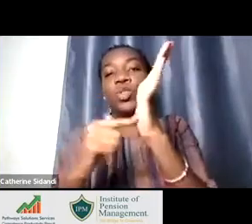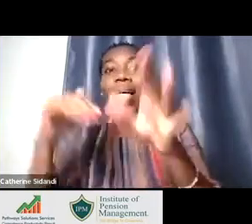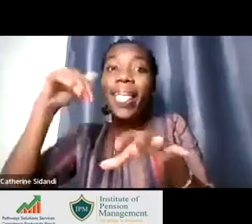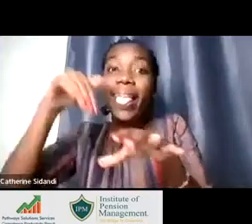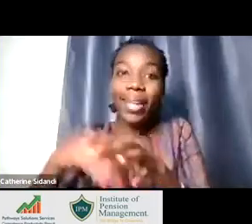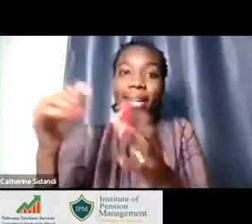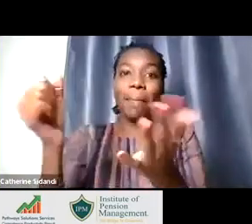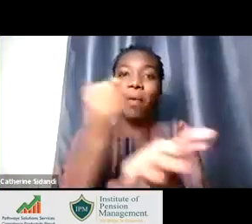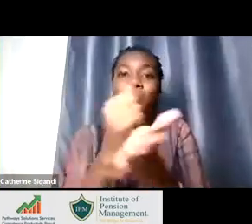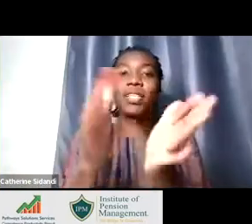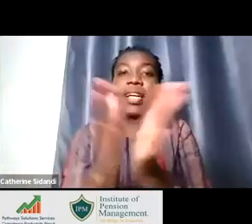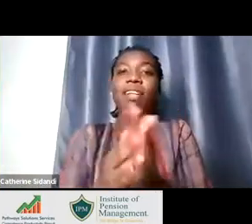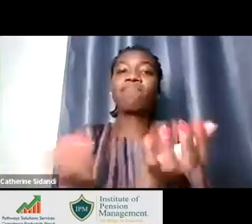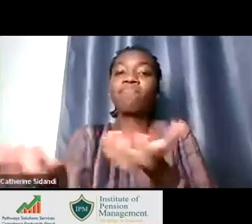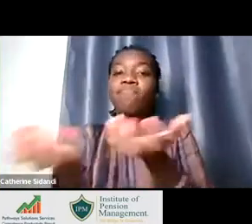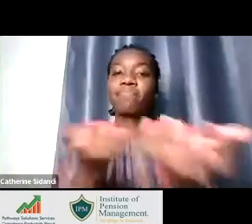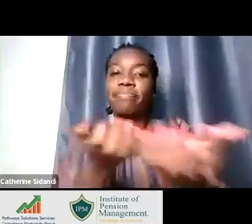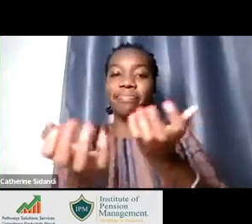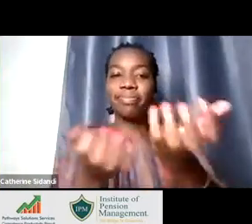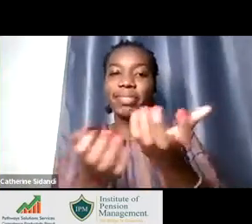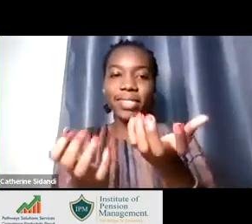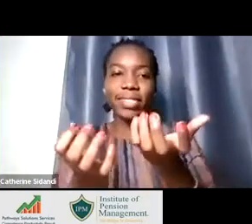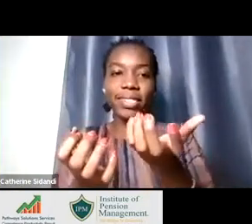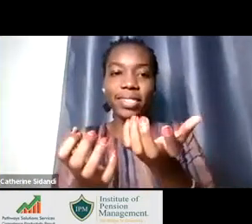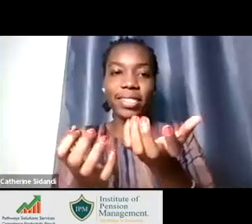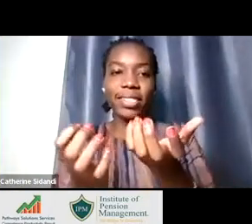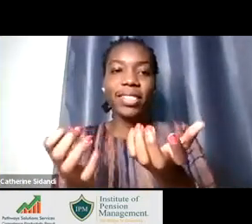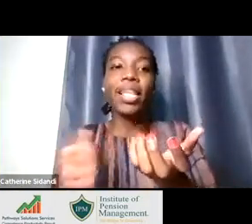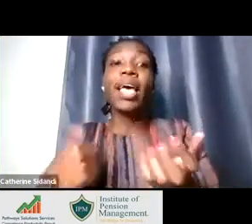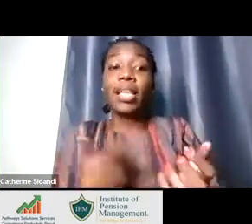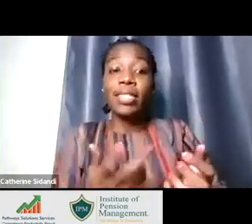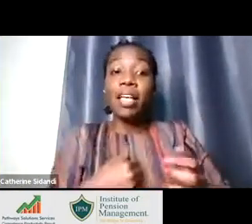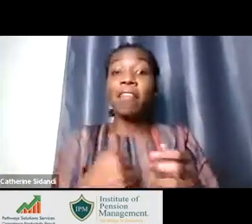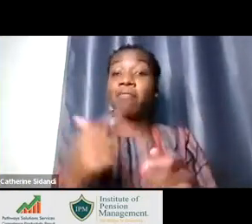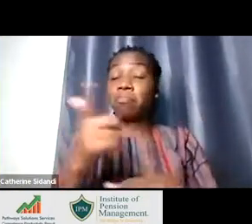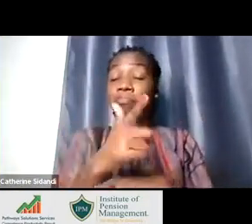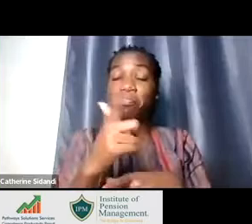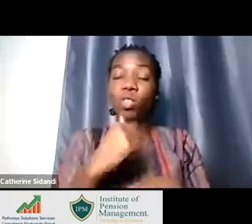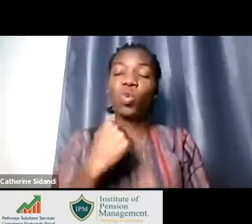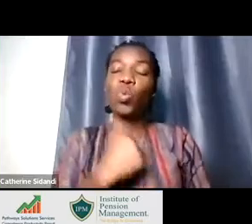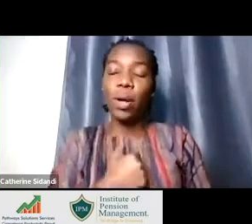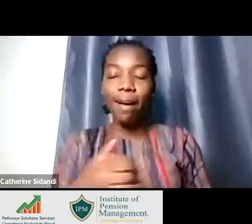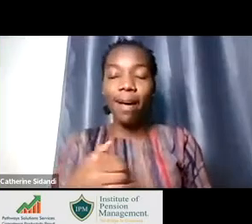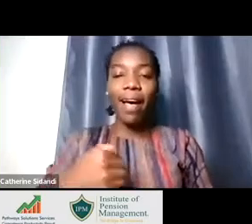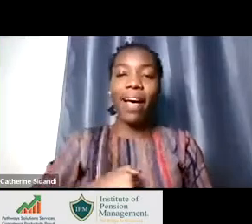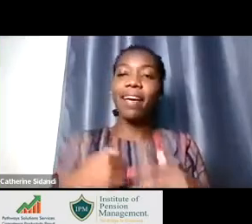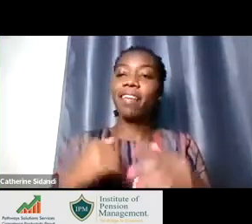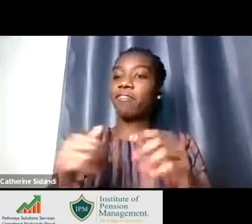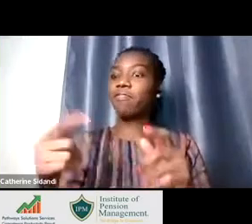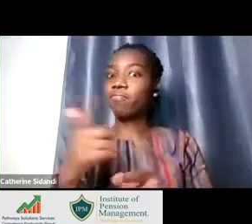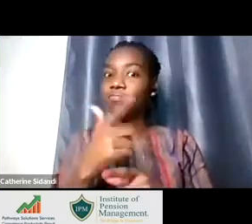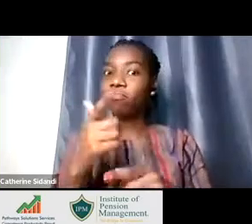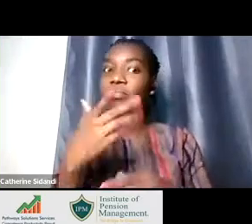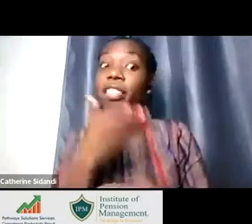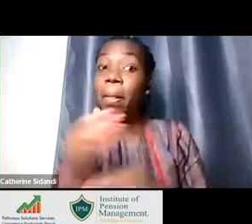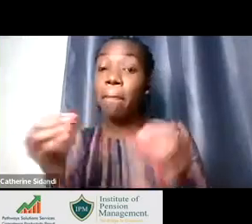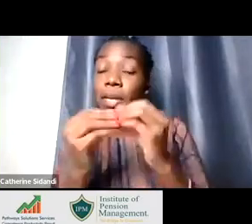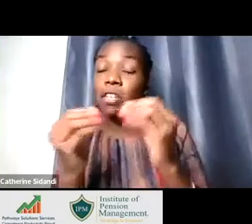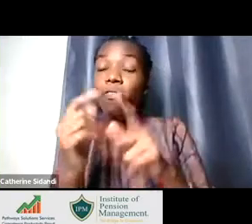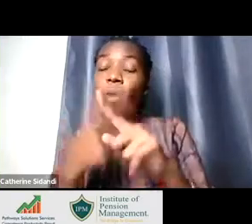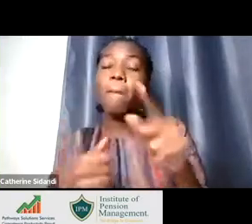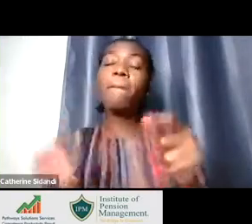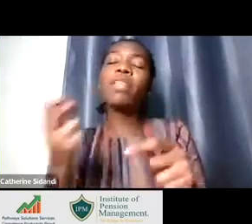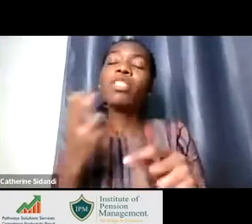and entrepreneurship. We have this webinars every Tuesday from 8 p.m. to 9